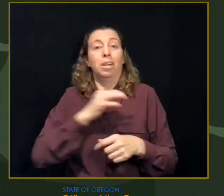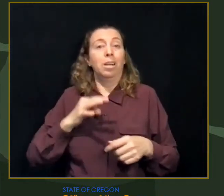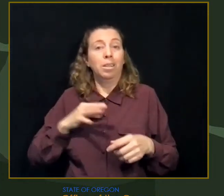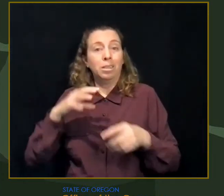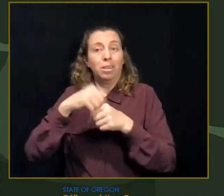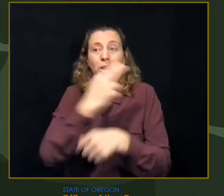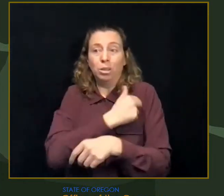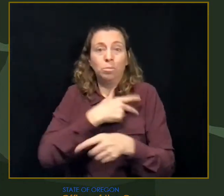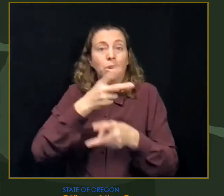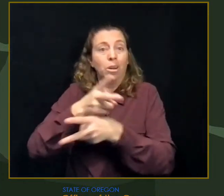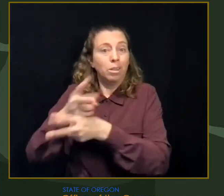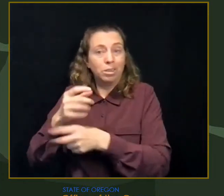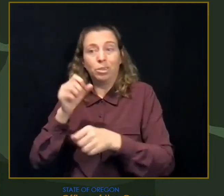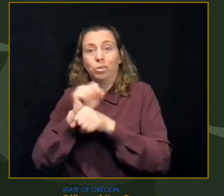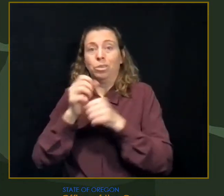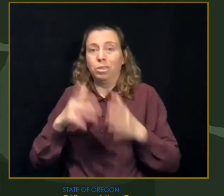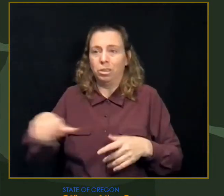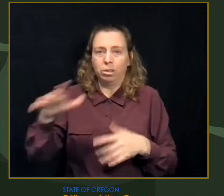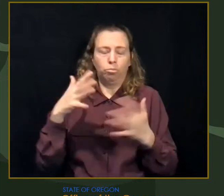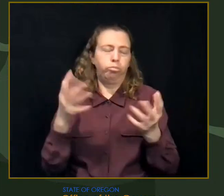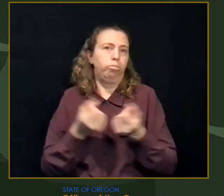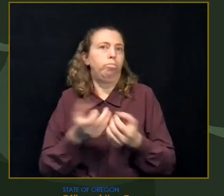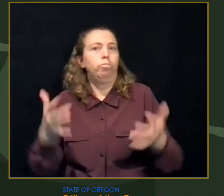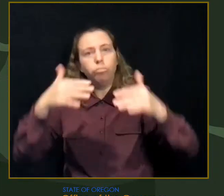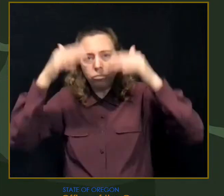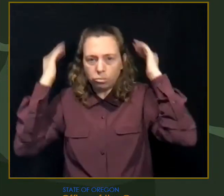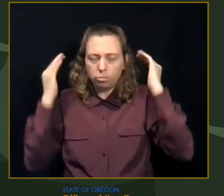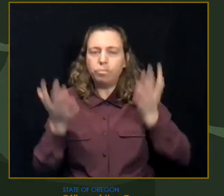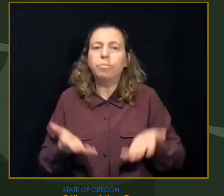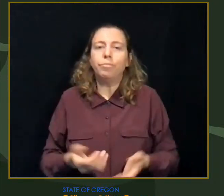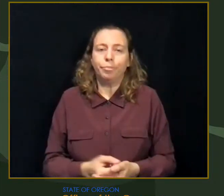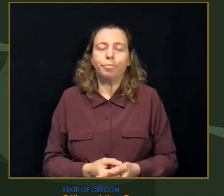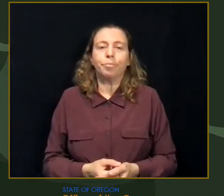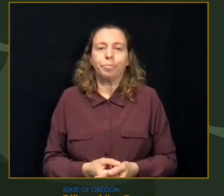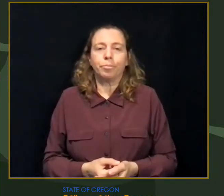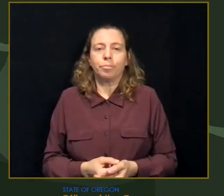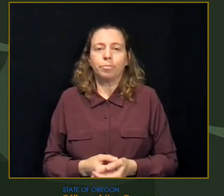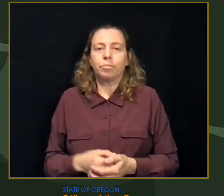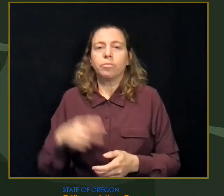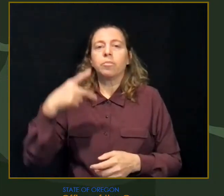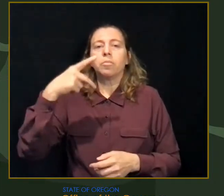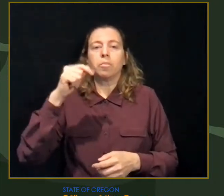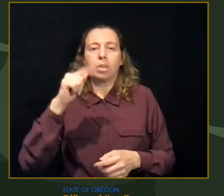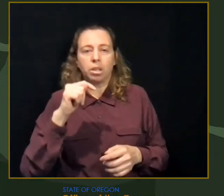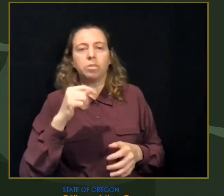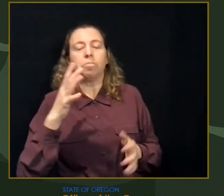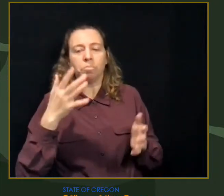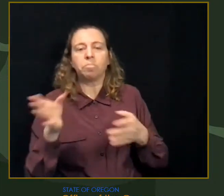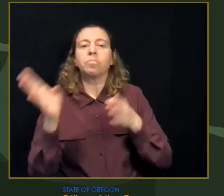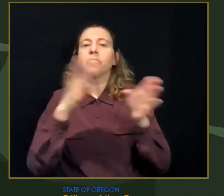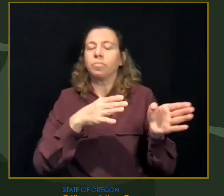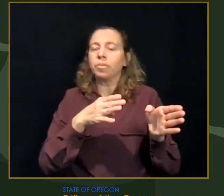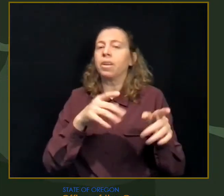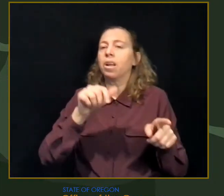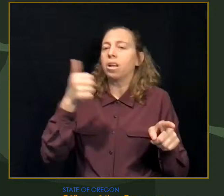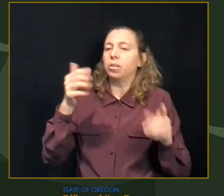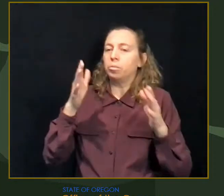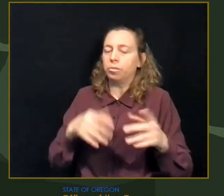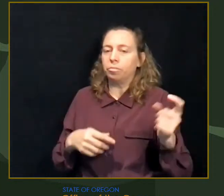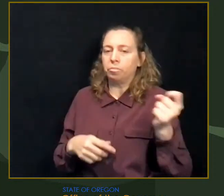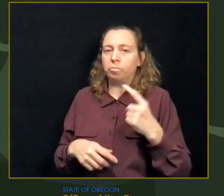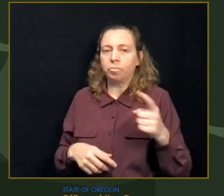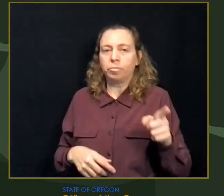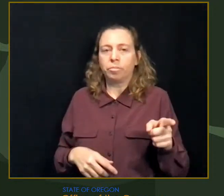All right, I'll let other reporters ask questions. Thank you. Thank you, Pat. We'll go next to Aaron Ross with